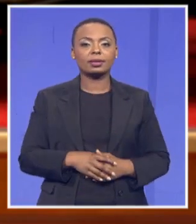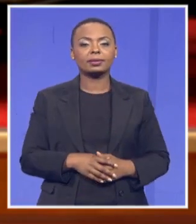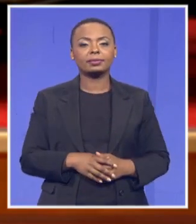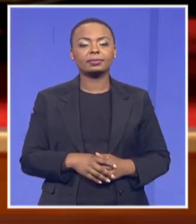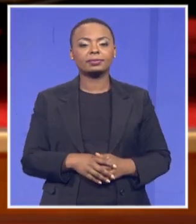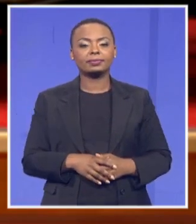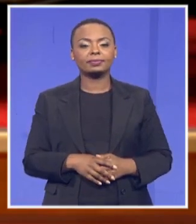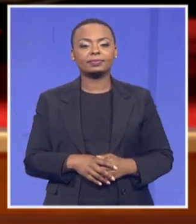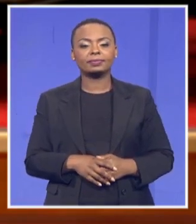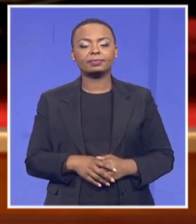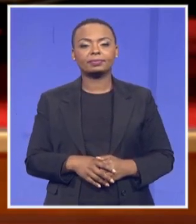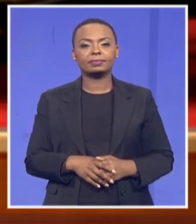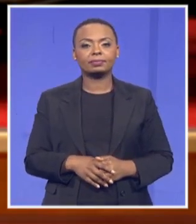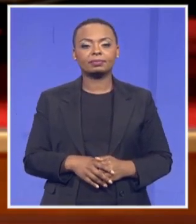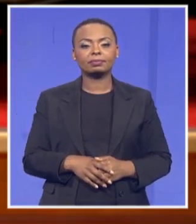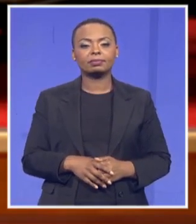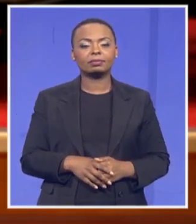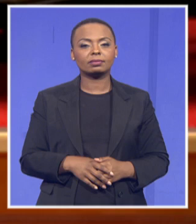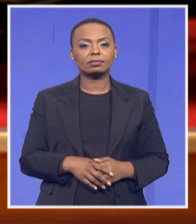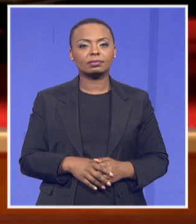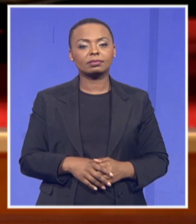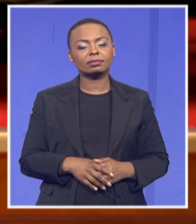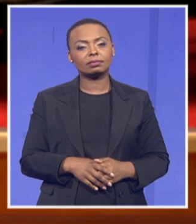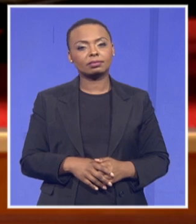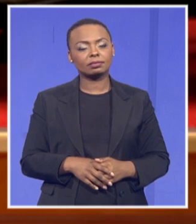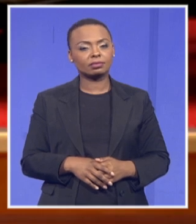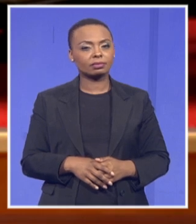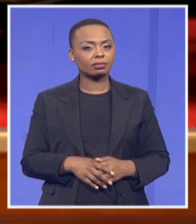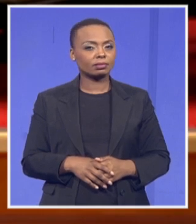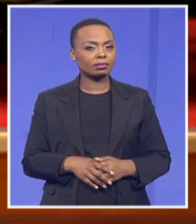the agreement itself